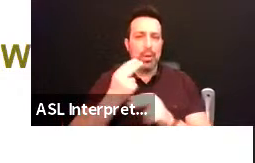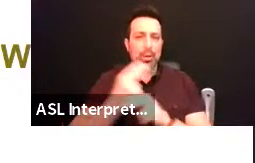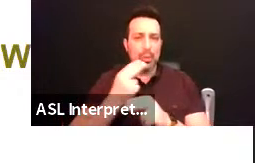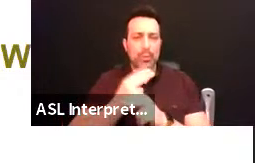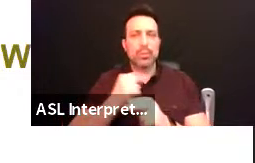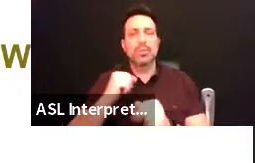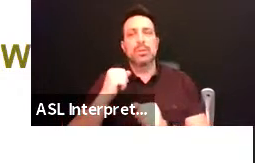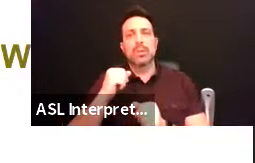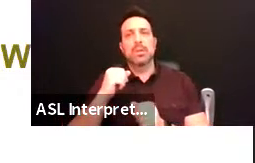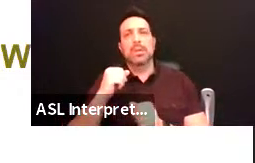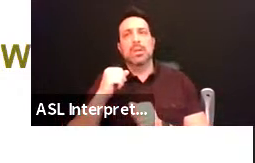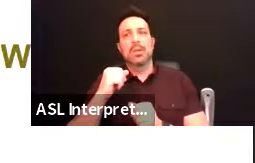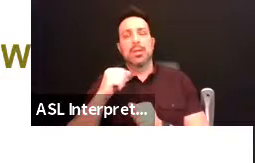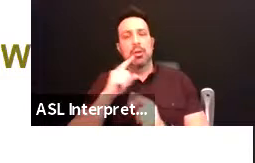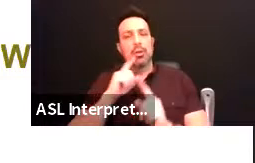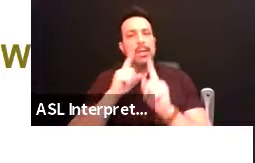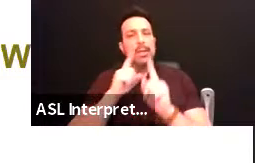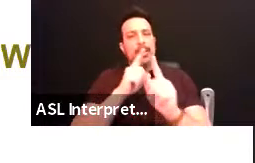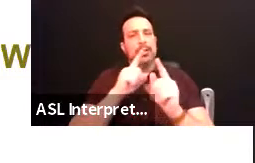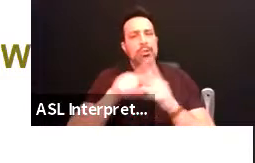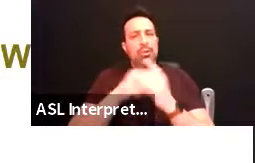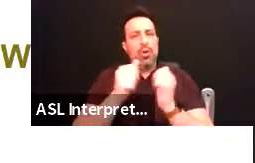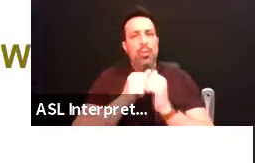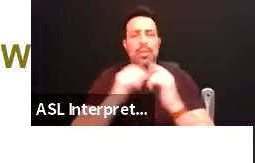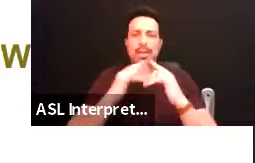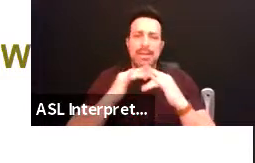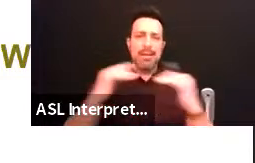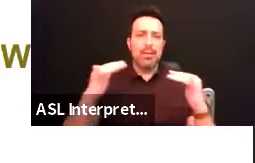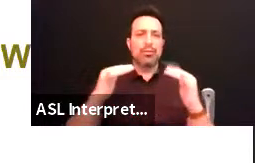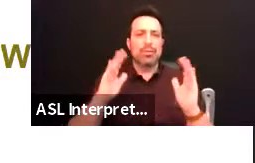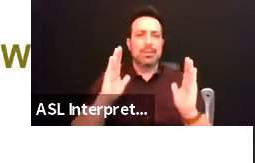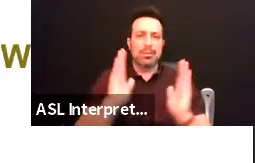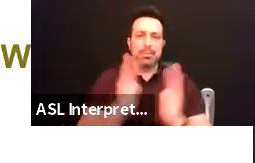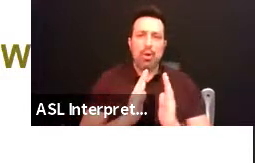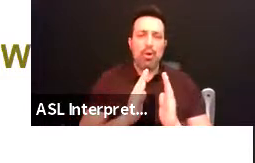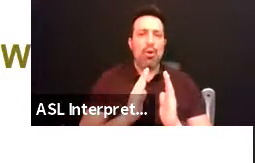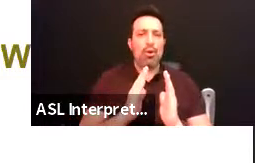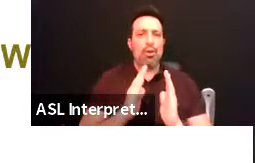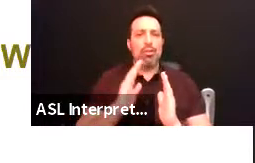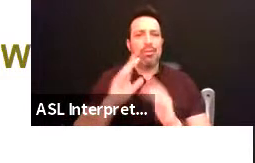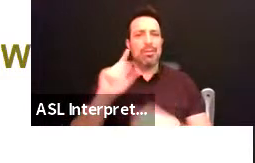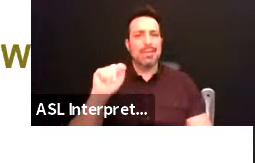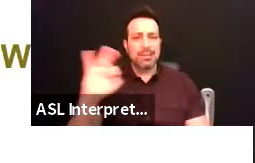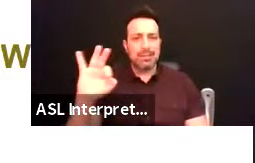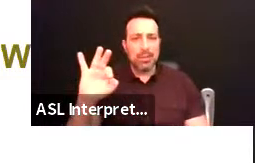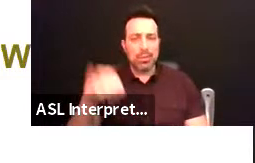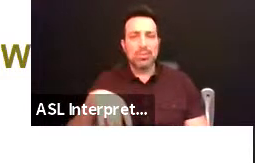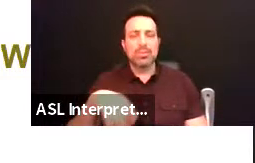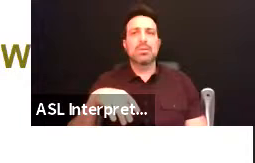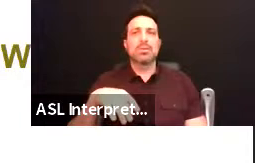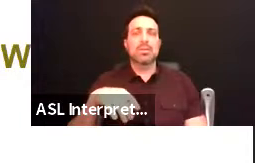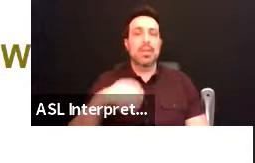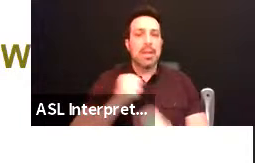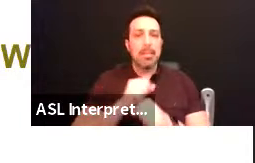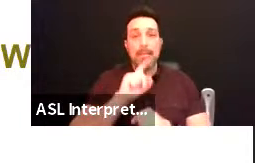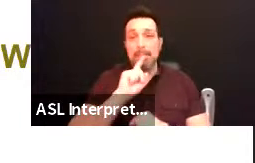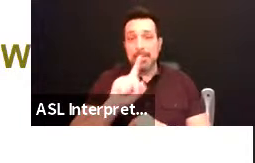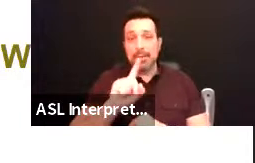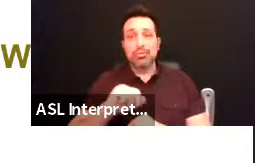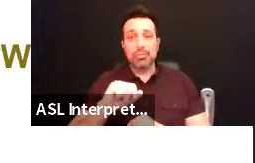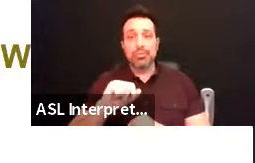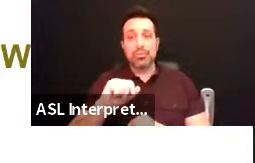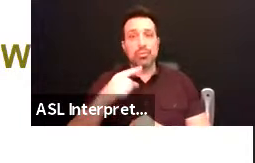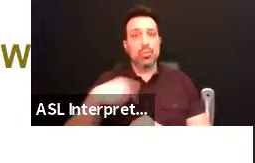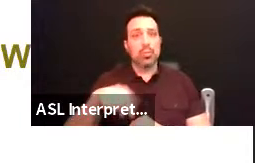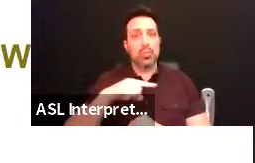really to start with a very diverse, small, the task force, and then making sure that